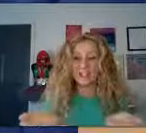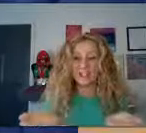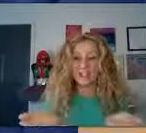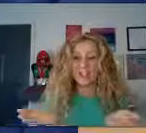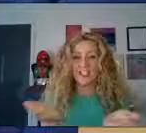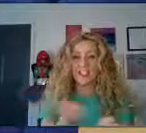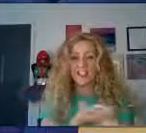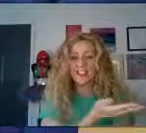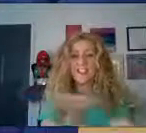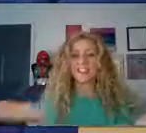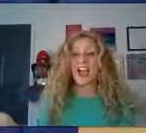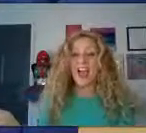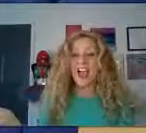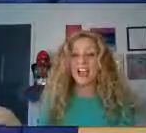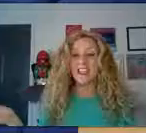John 13:34.